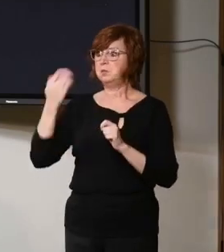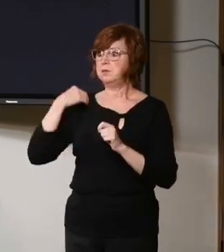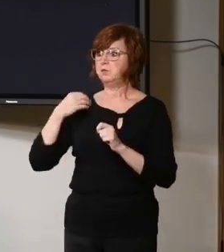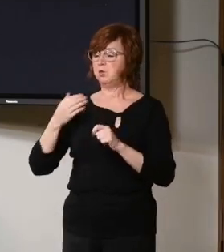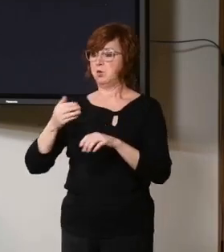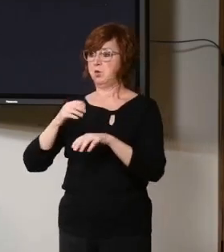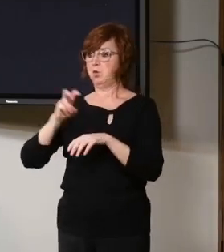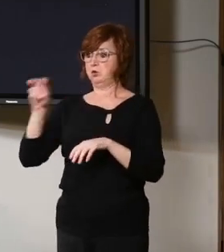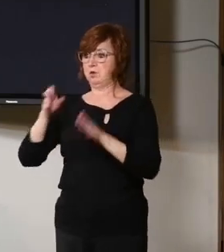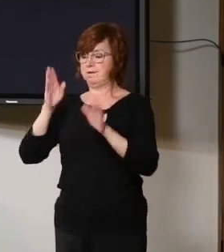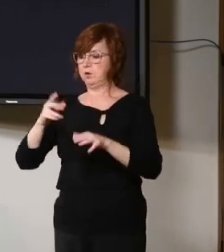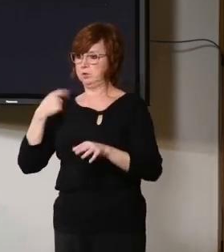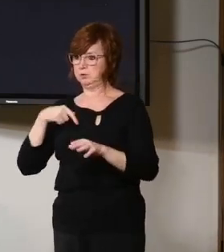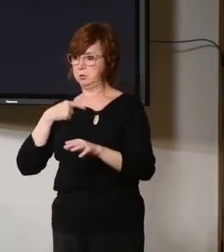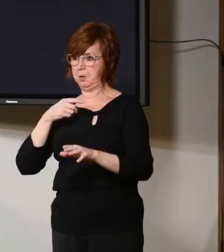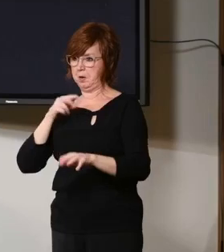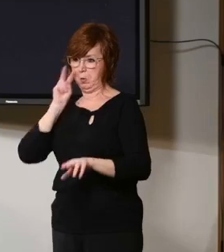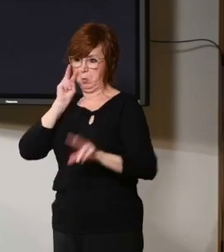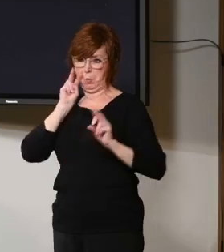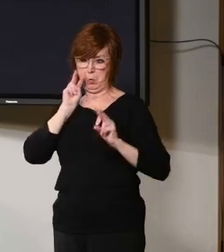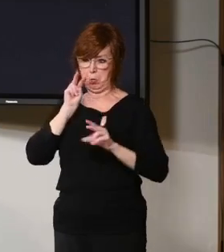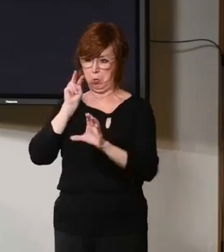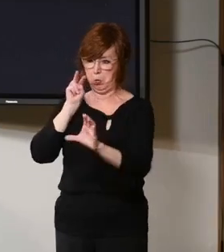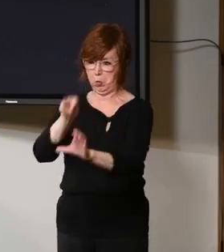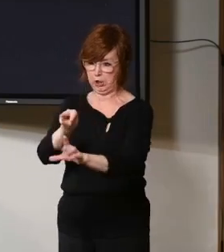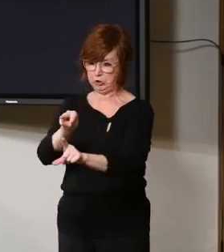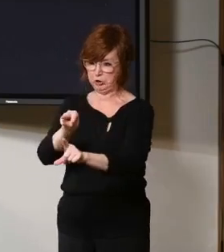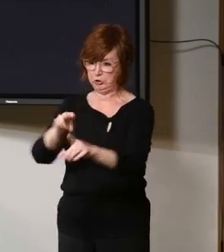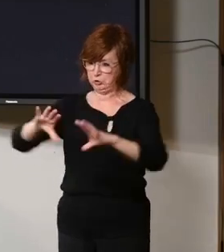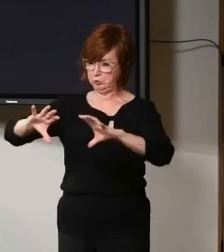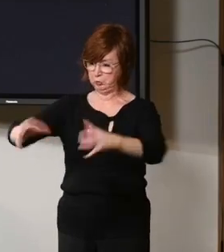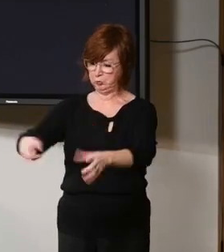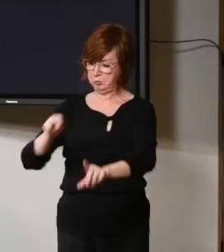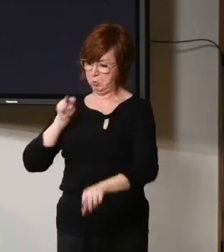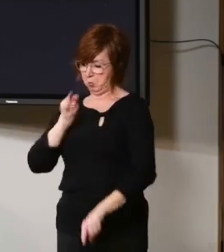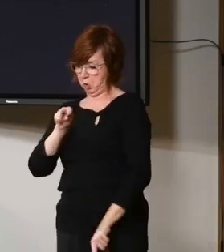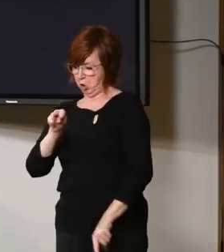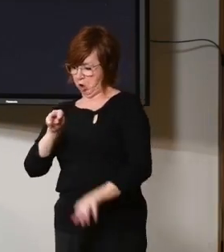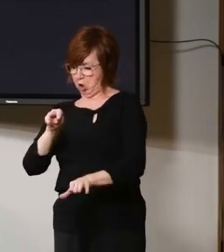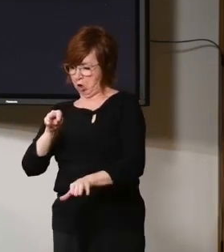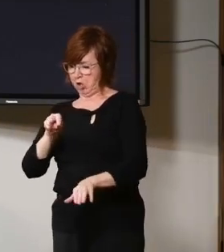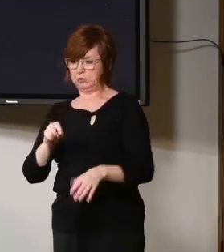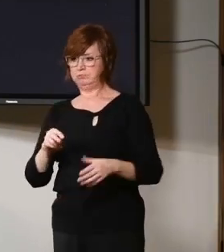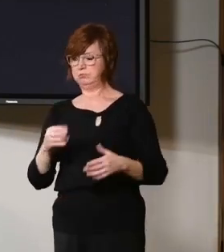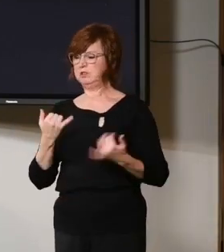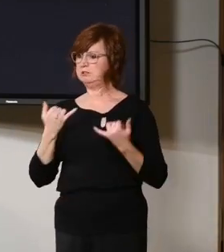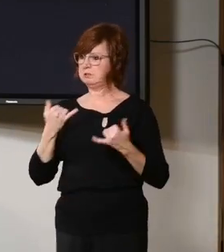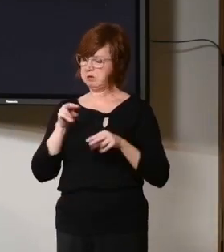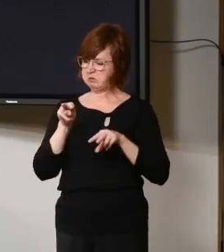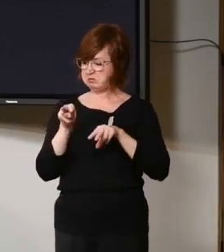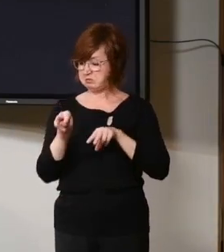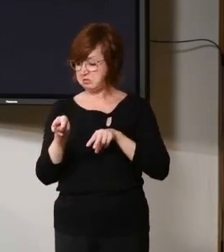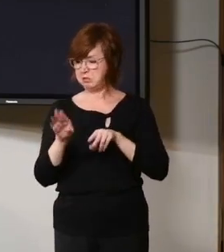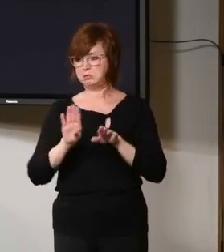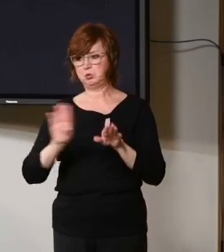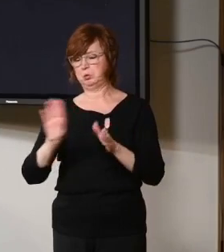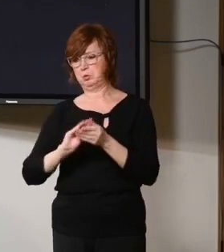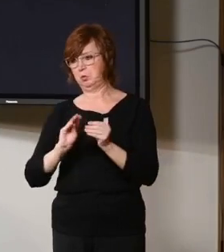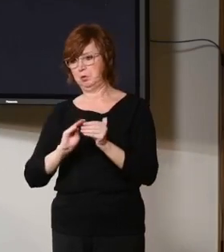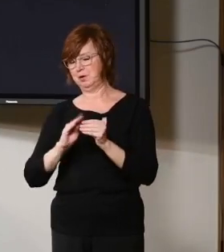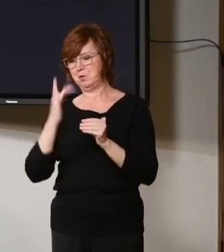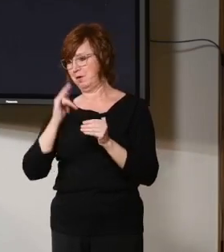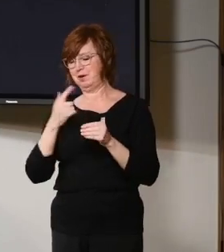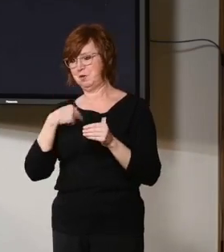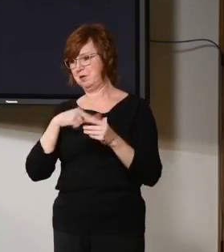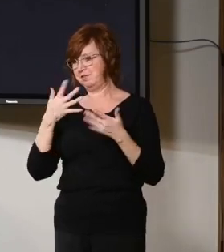travelers. But now we are saying, if you have traveled, you have to stay home for 2 weeks anyways. And we have to remember that out of 7,000 tests, 100